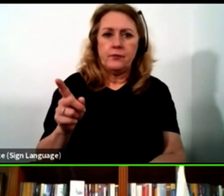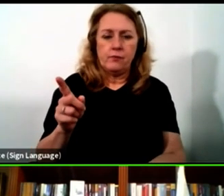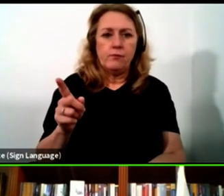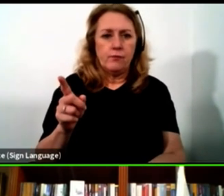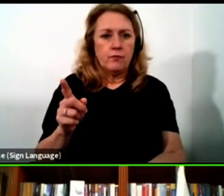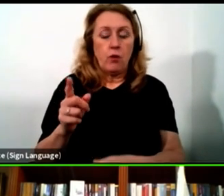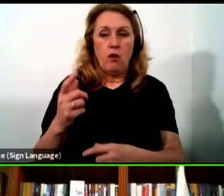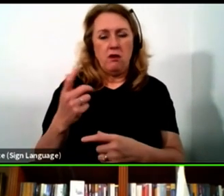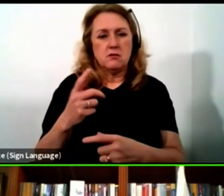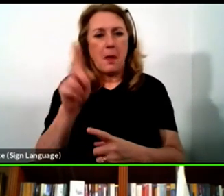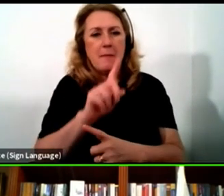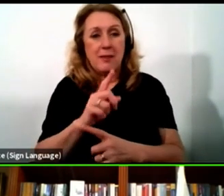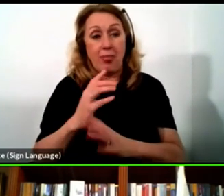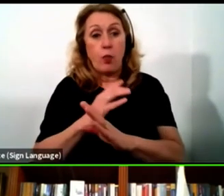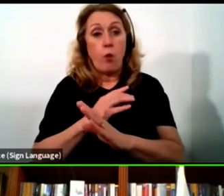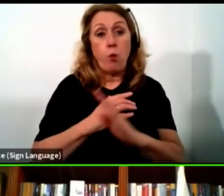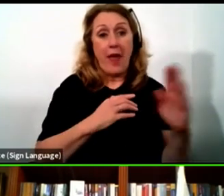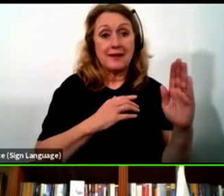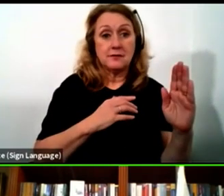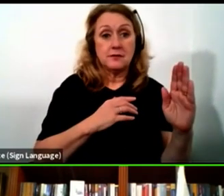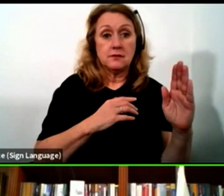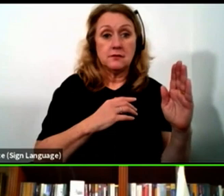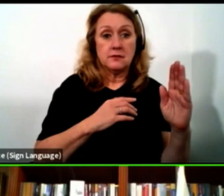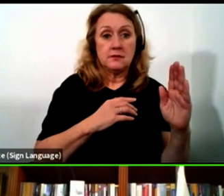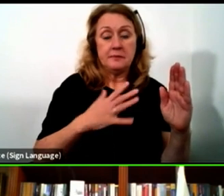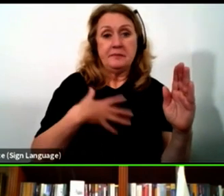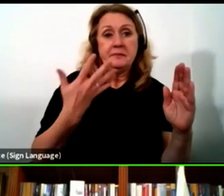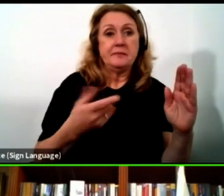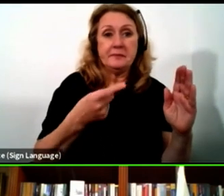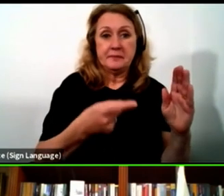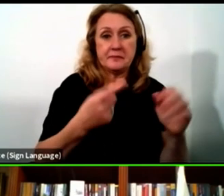in the West are beginning to be anti-globalization.